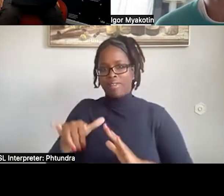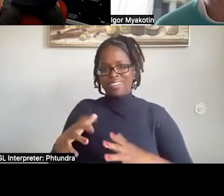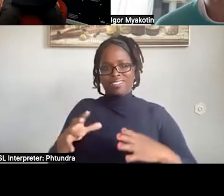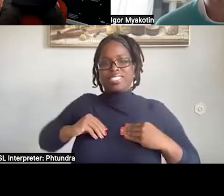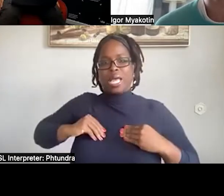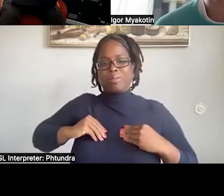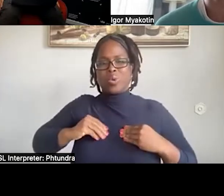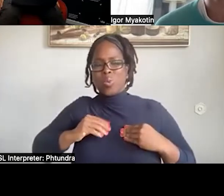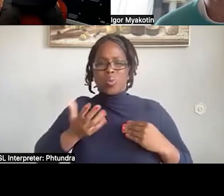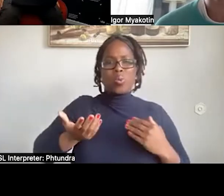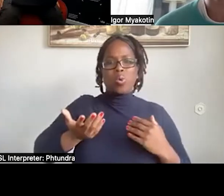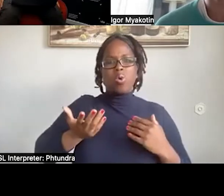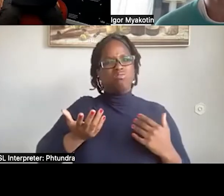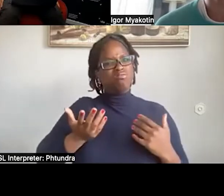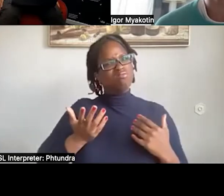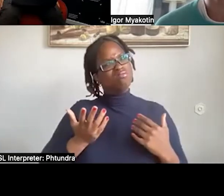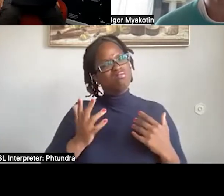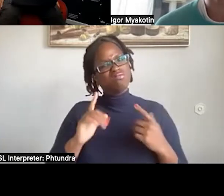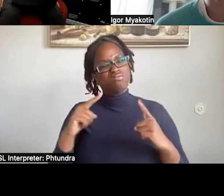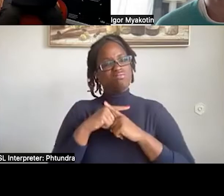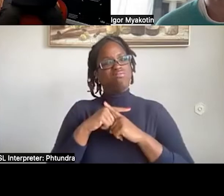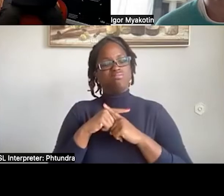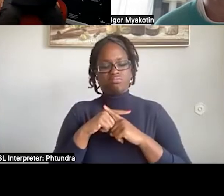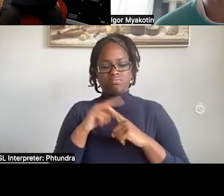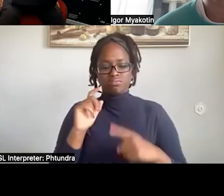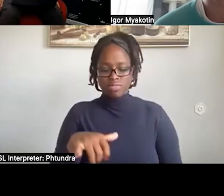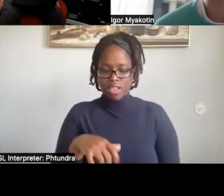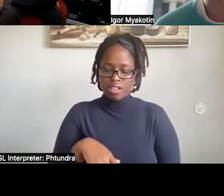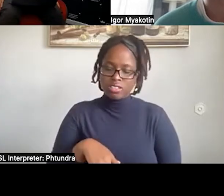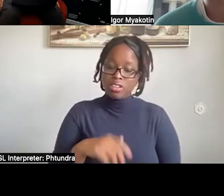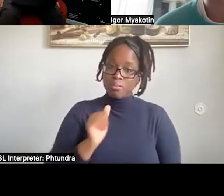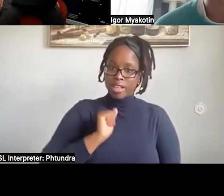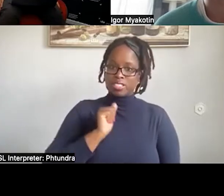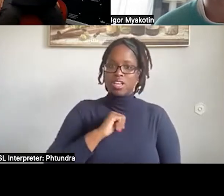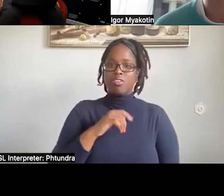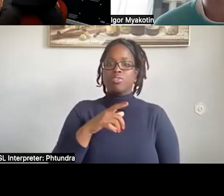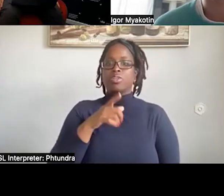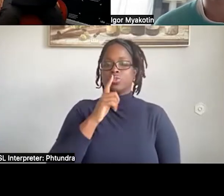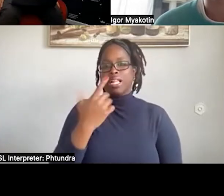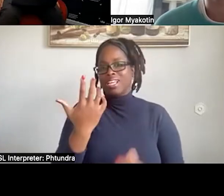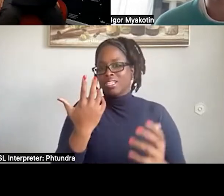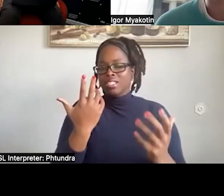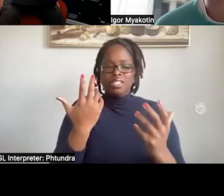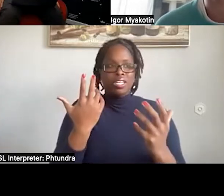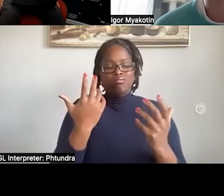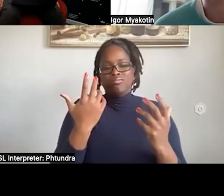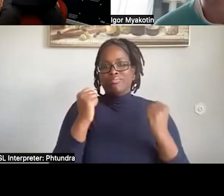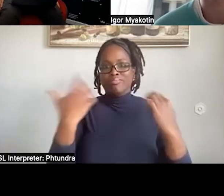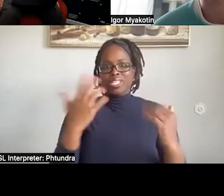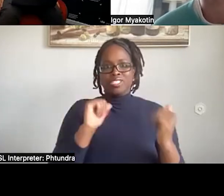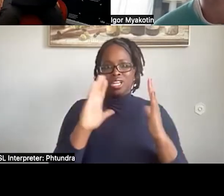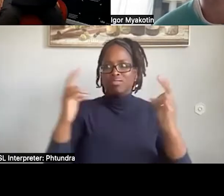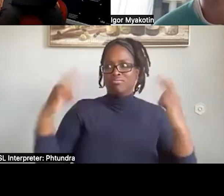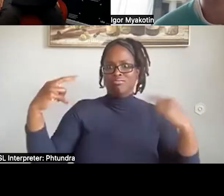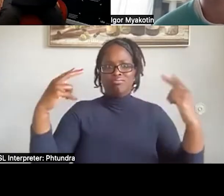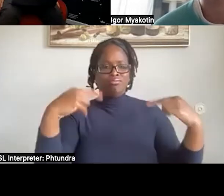I also got bitten in Moscow for the way how I look like, because people were like two